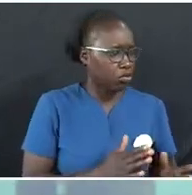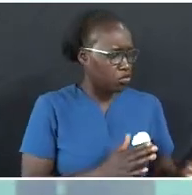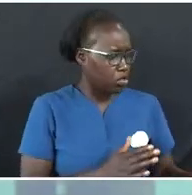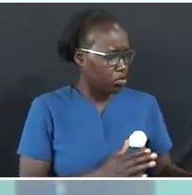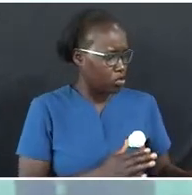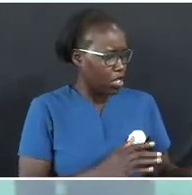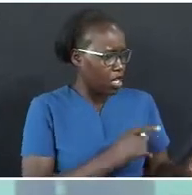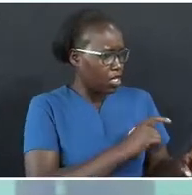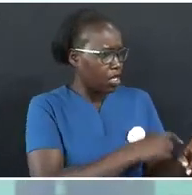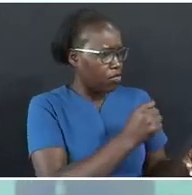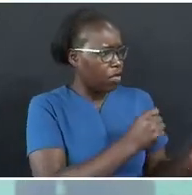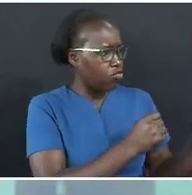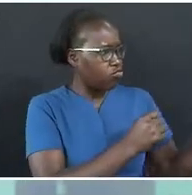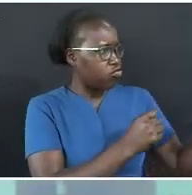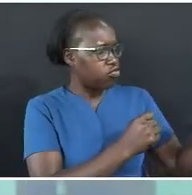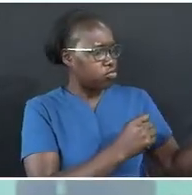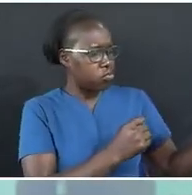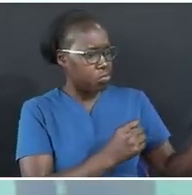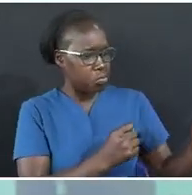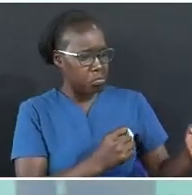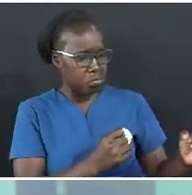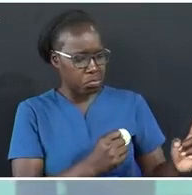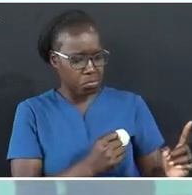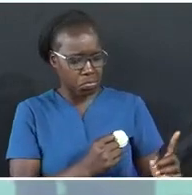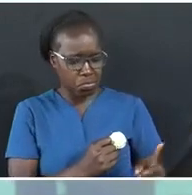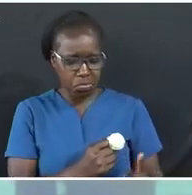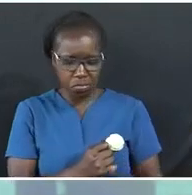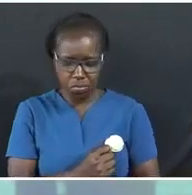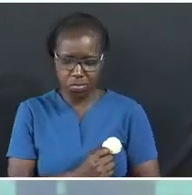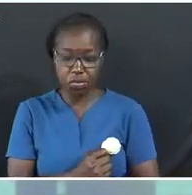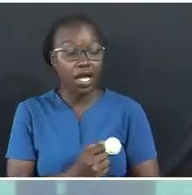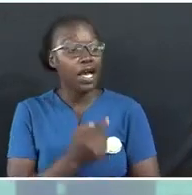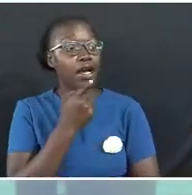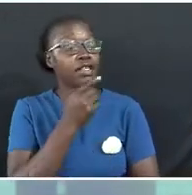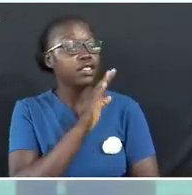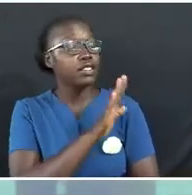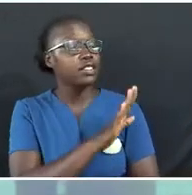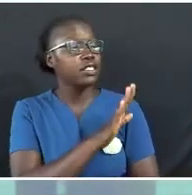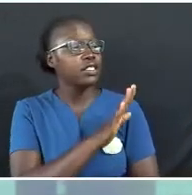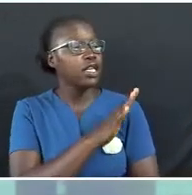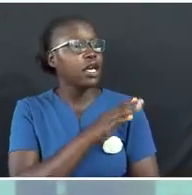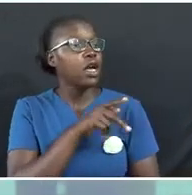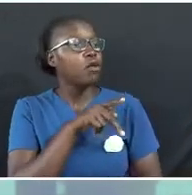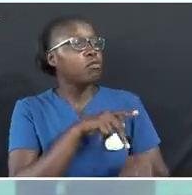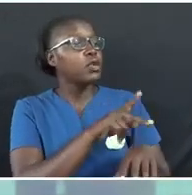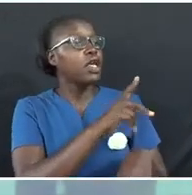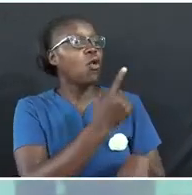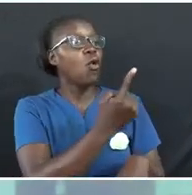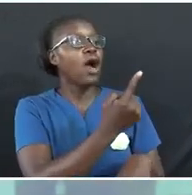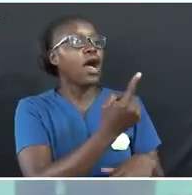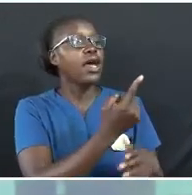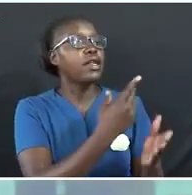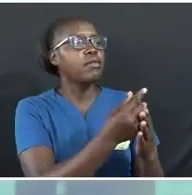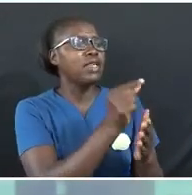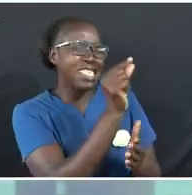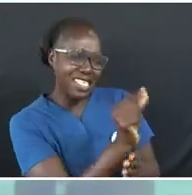From the last person downward to the one who came at 6. And he says, please pay a denarius, a penny